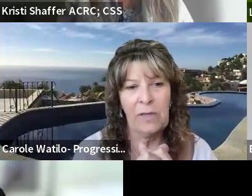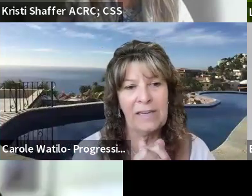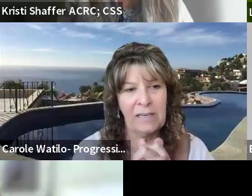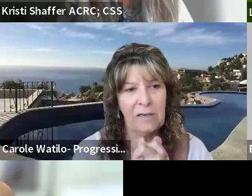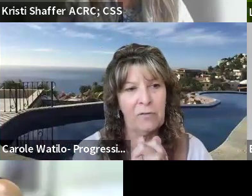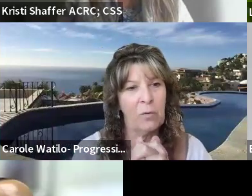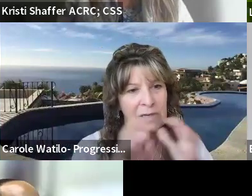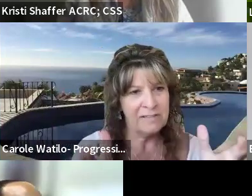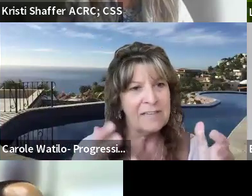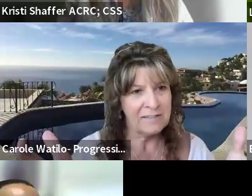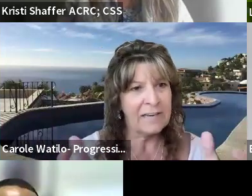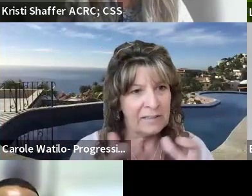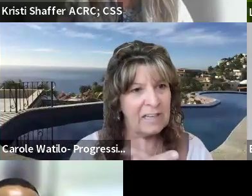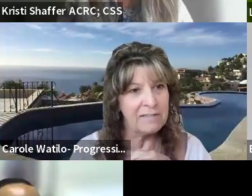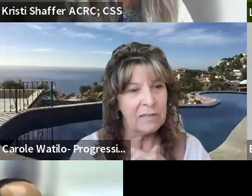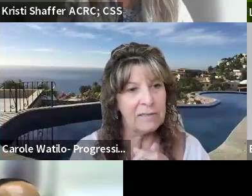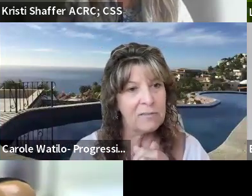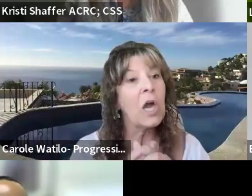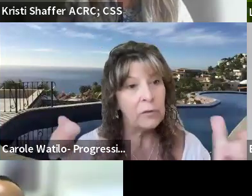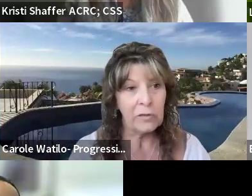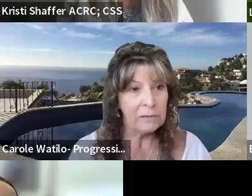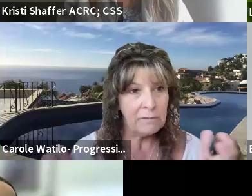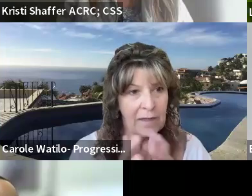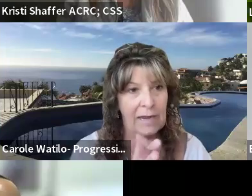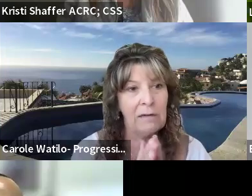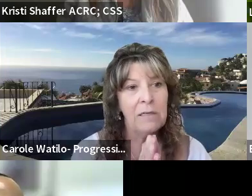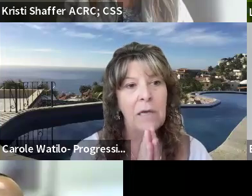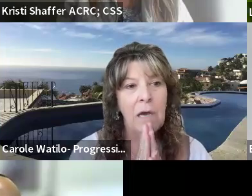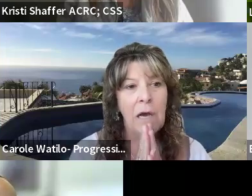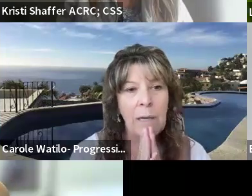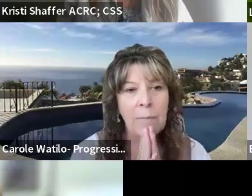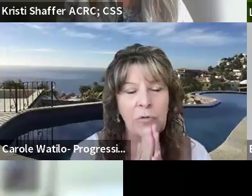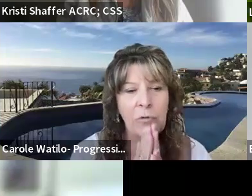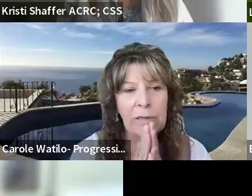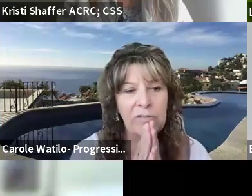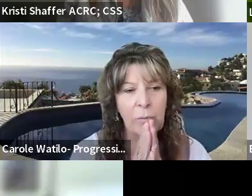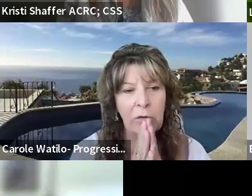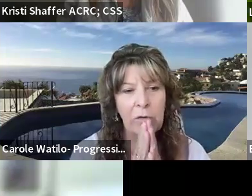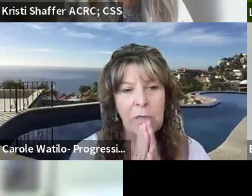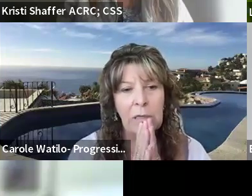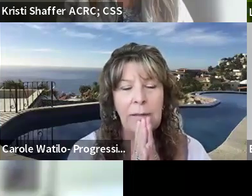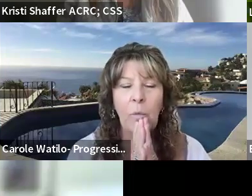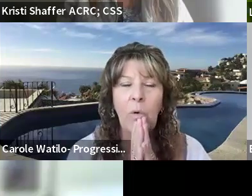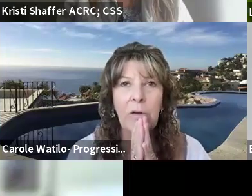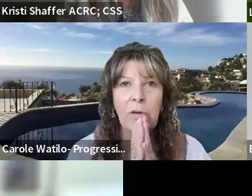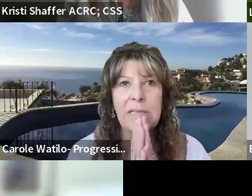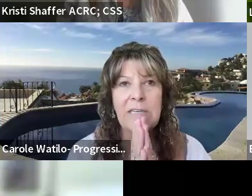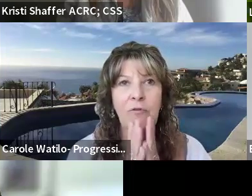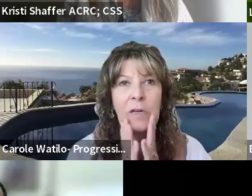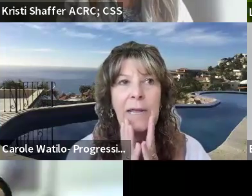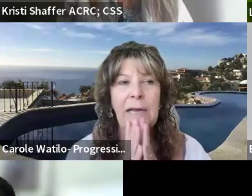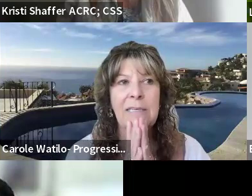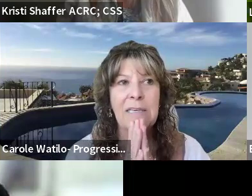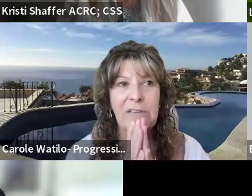predominantly the idea of going and seeing Santa is a childhood thing. So I just wondered, like, what are